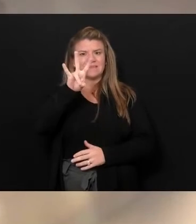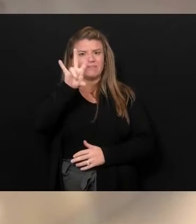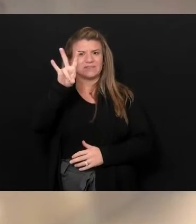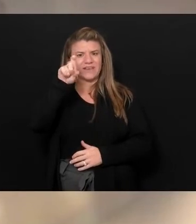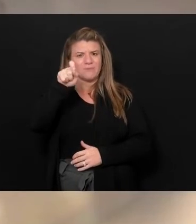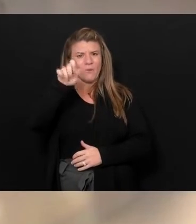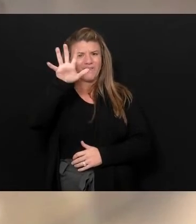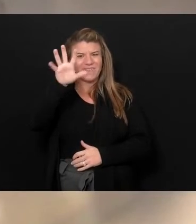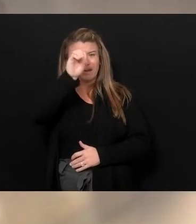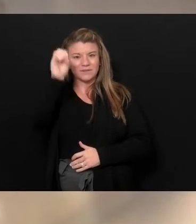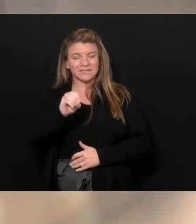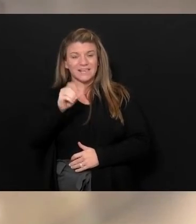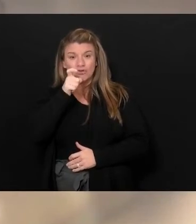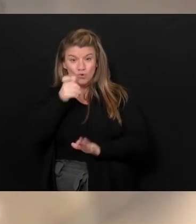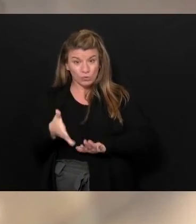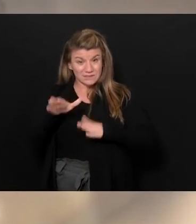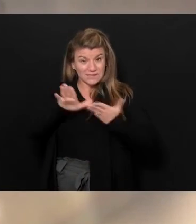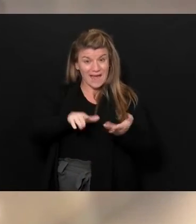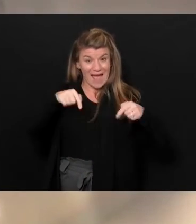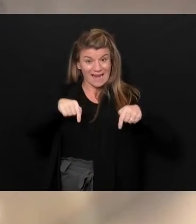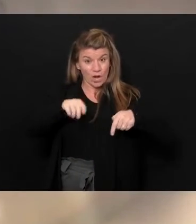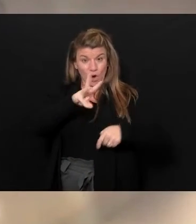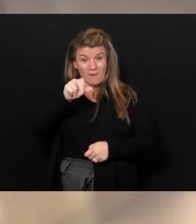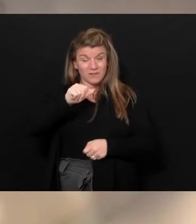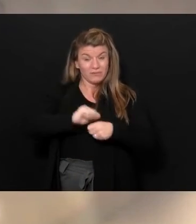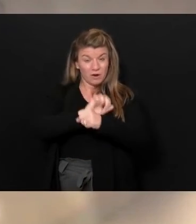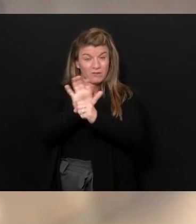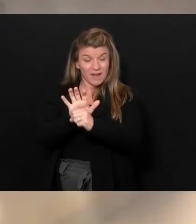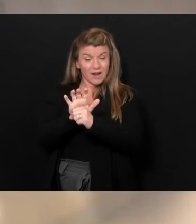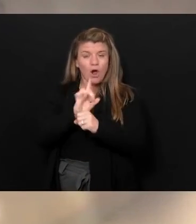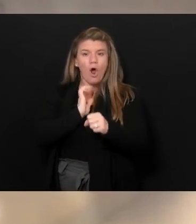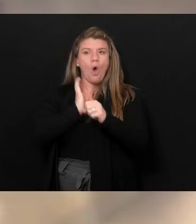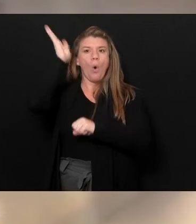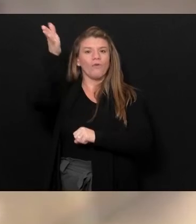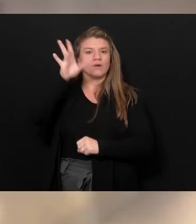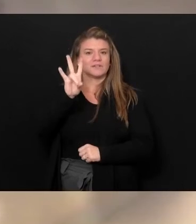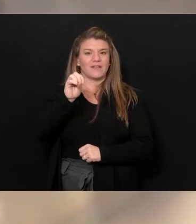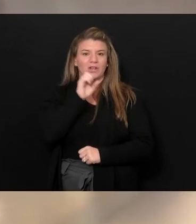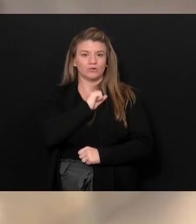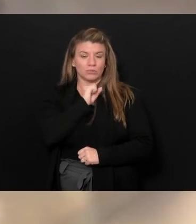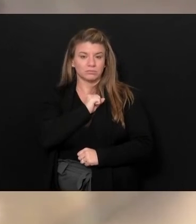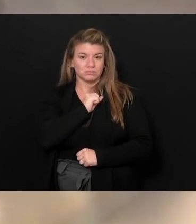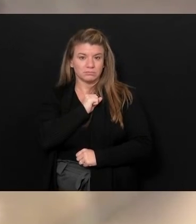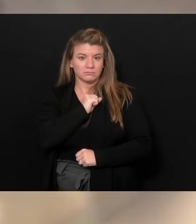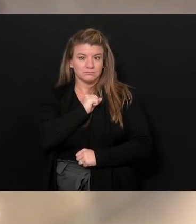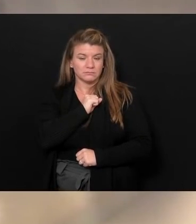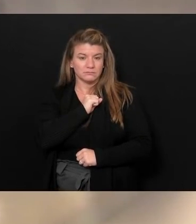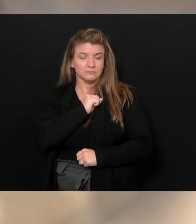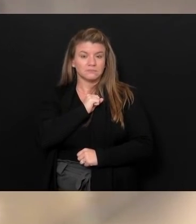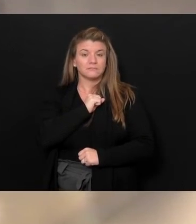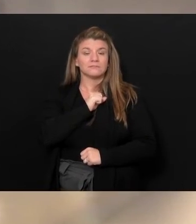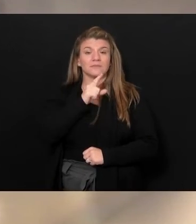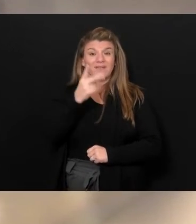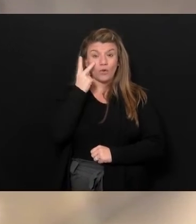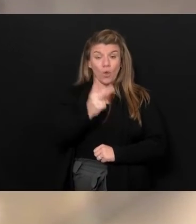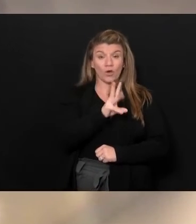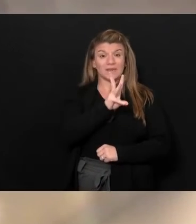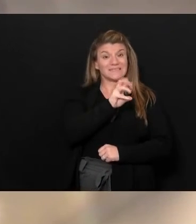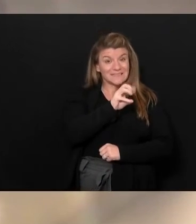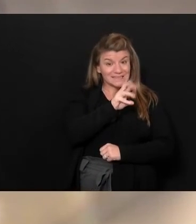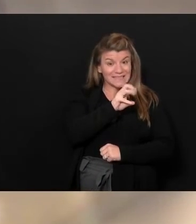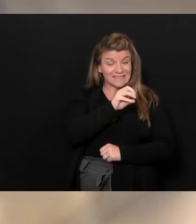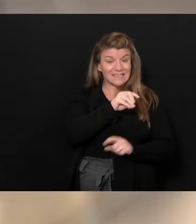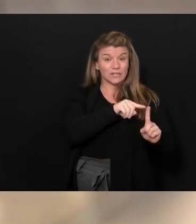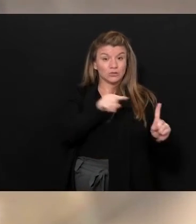77.5% of the people that have died in West Virginia from COVID-19 are over the age of 70 years old. If we look at 60 to 70-year-old,